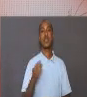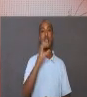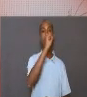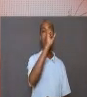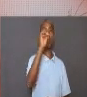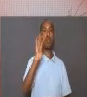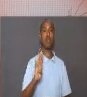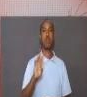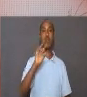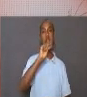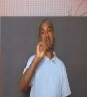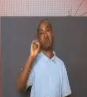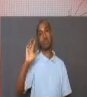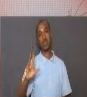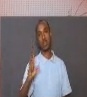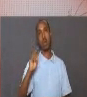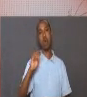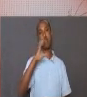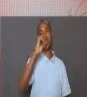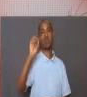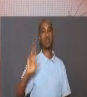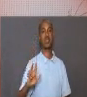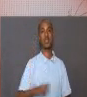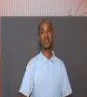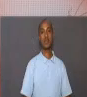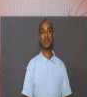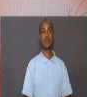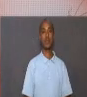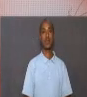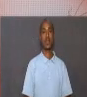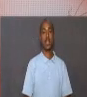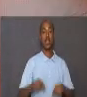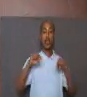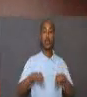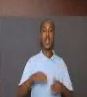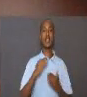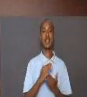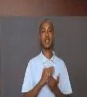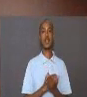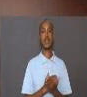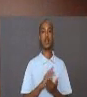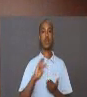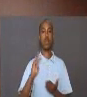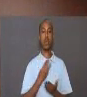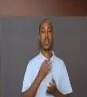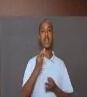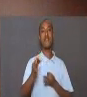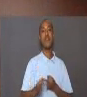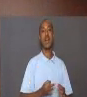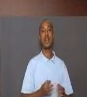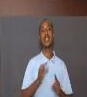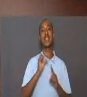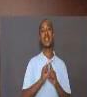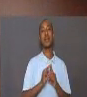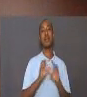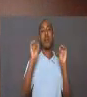sulfates, nitrates, or carbonates. In today's lesson, we will define the